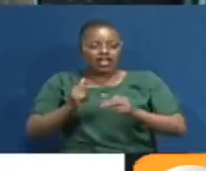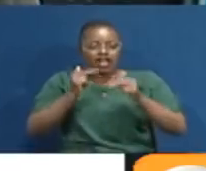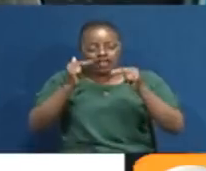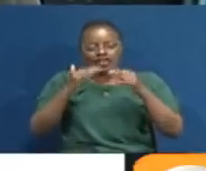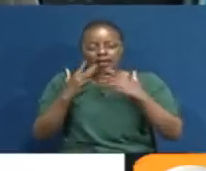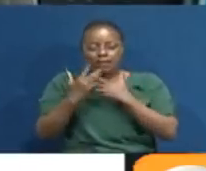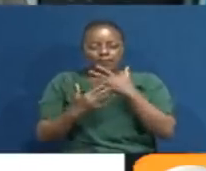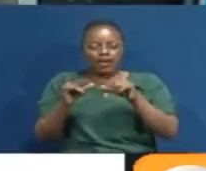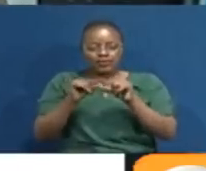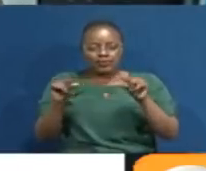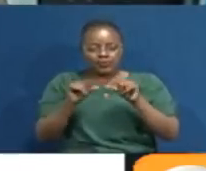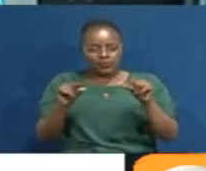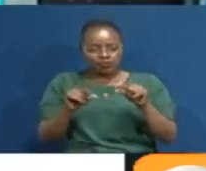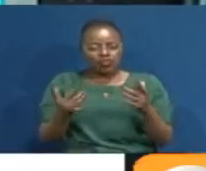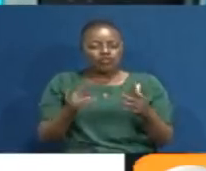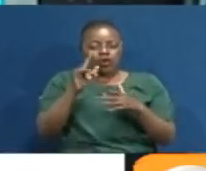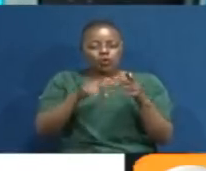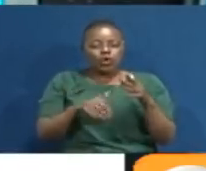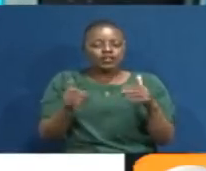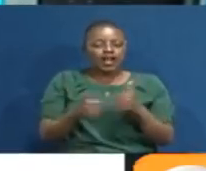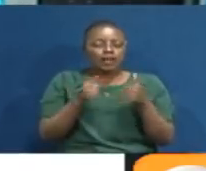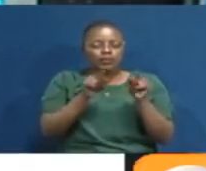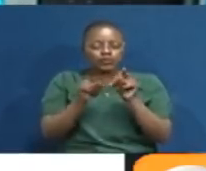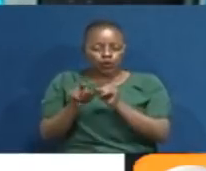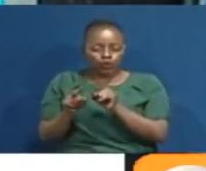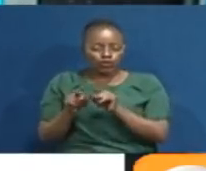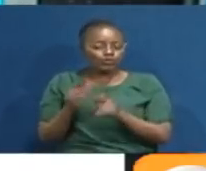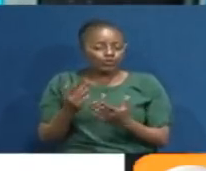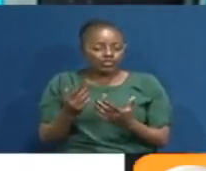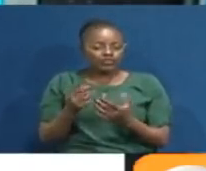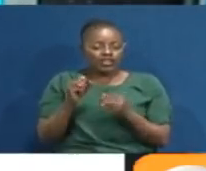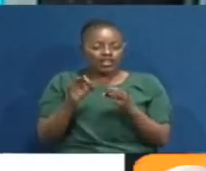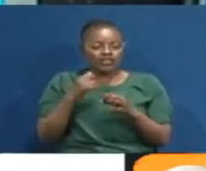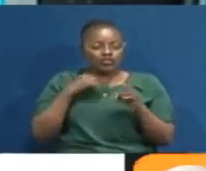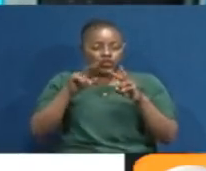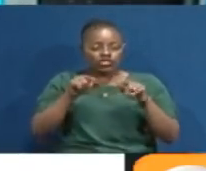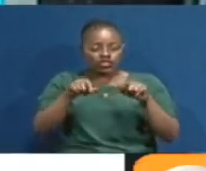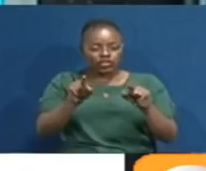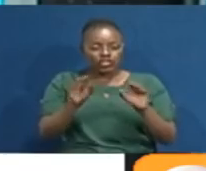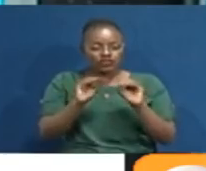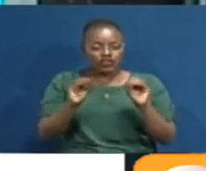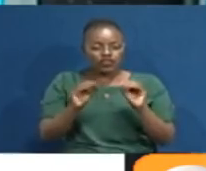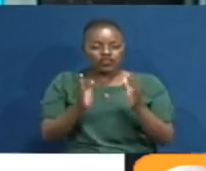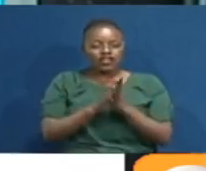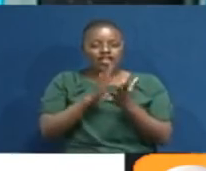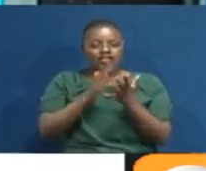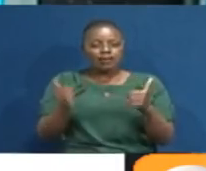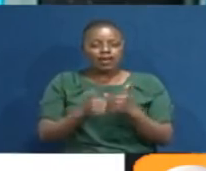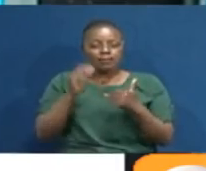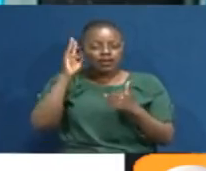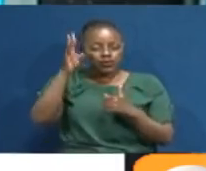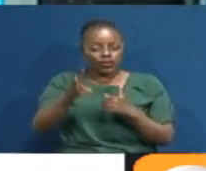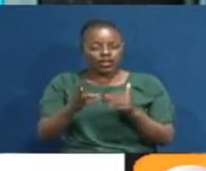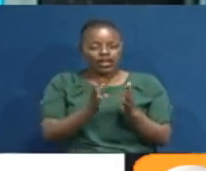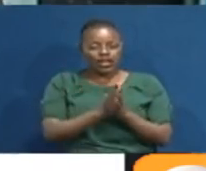blood vessels. So what tends to happen is that you unless you check yourself, something will happen to the